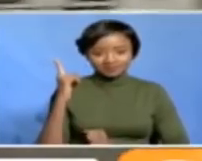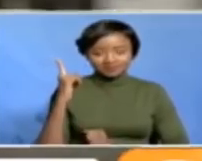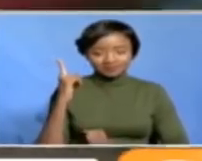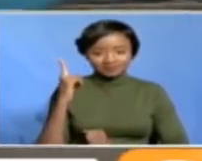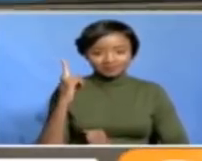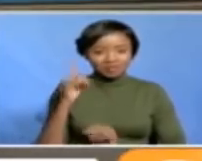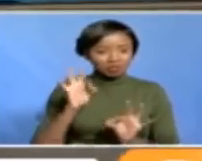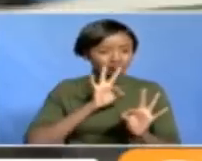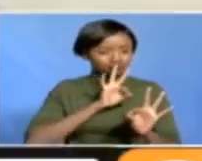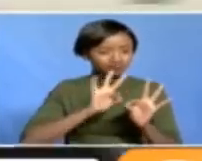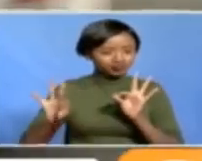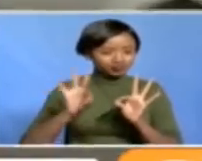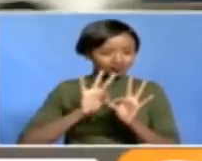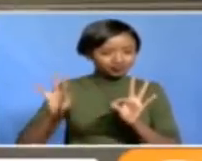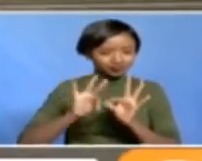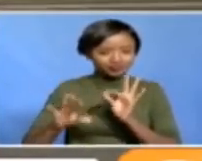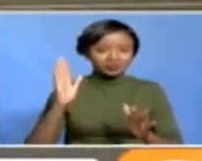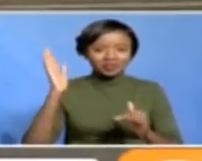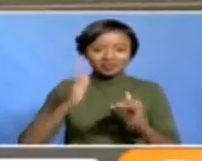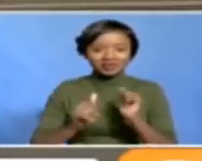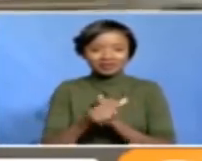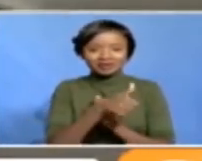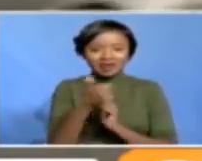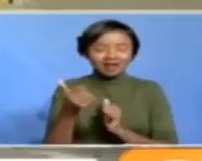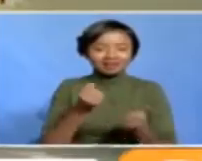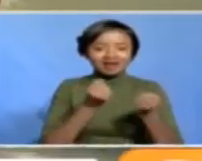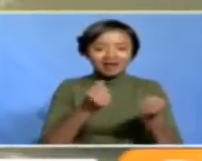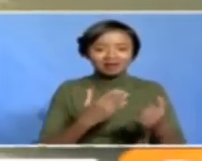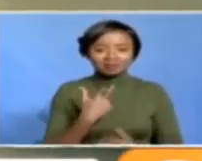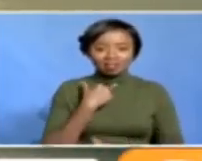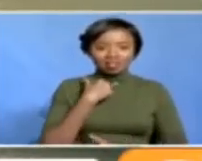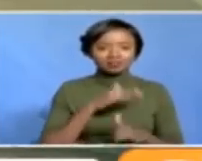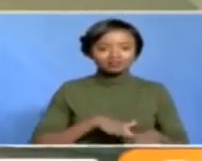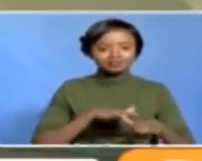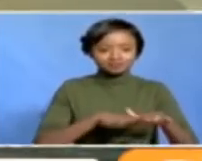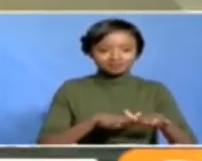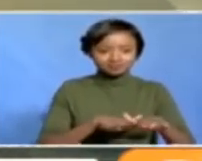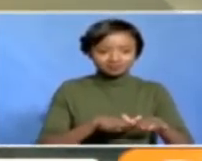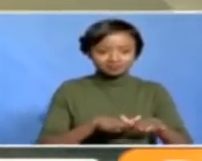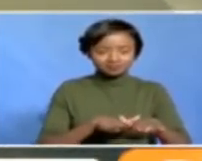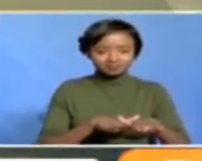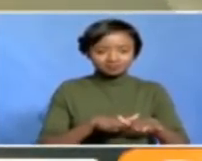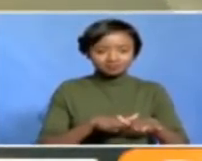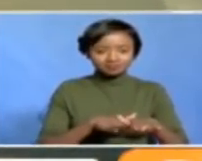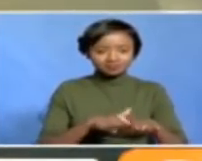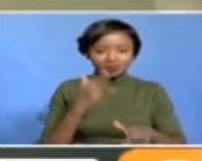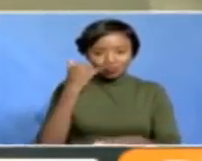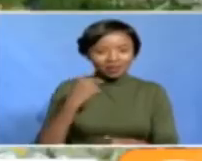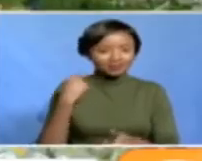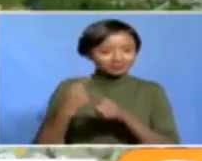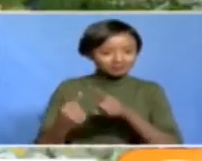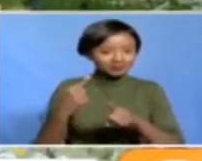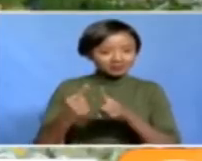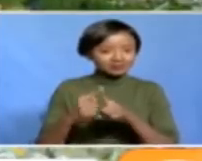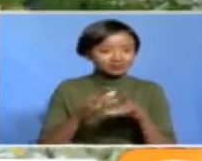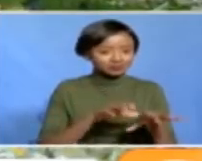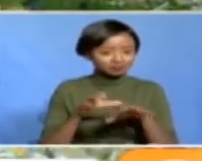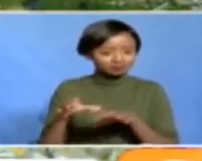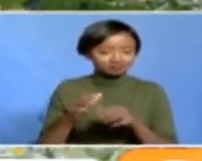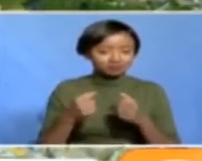that whiz past the rest of the vehicles stuck in traffic. This, the end result of years of agony.